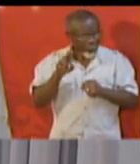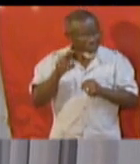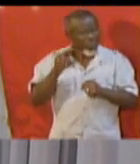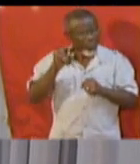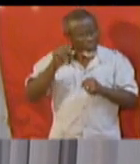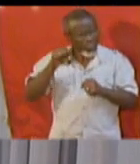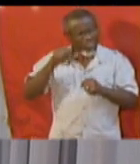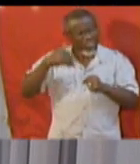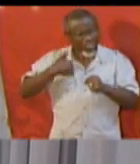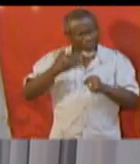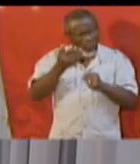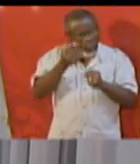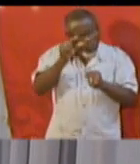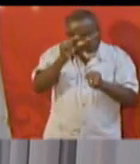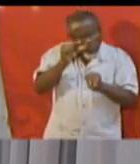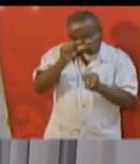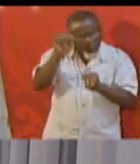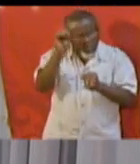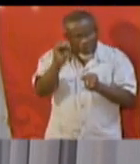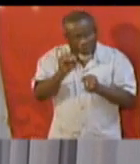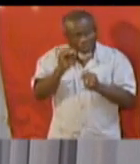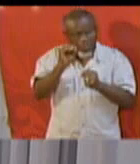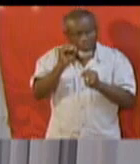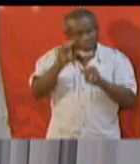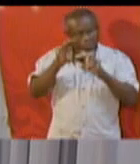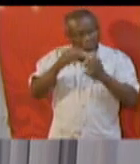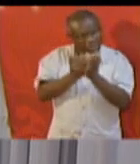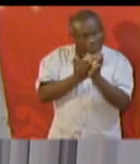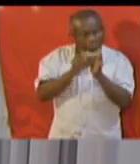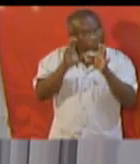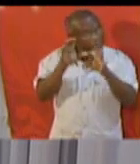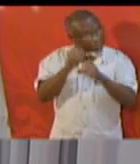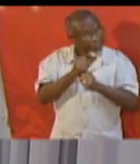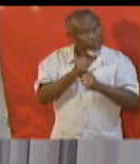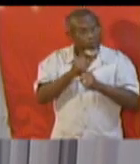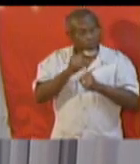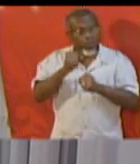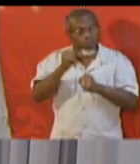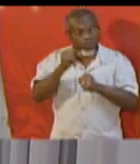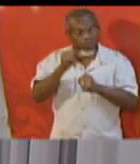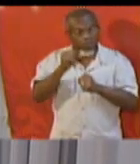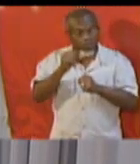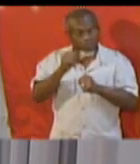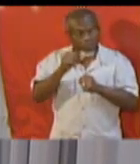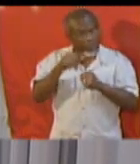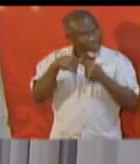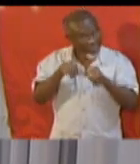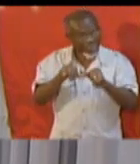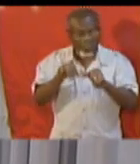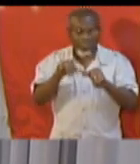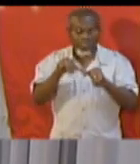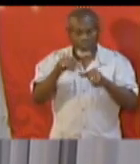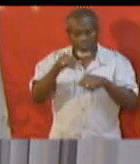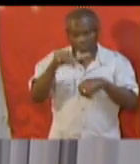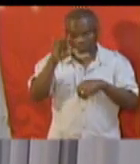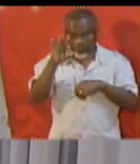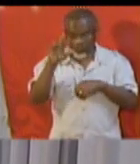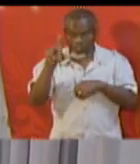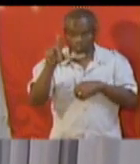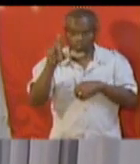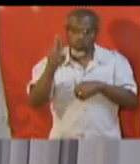individual, but the likelihood of it being influenza will be less. And of course, COVID-19 or any other virus is, of course,